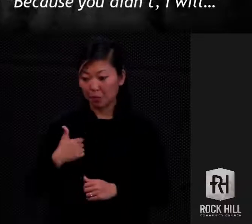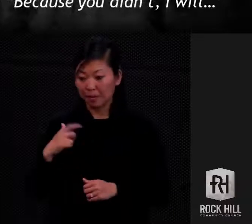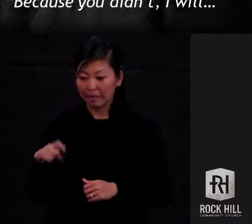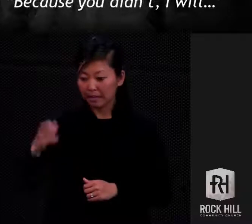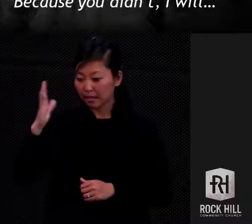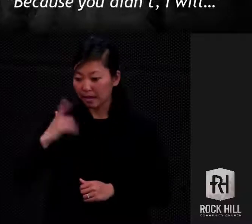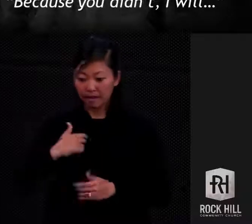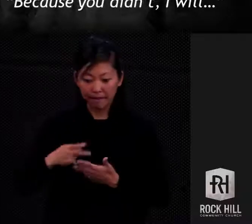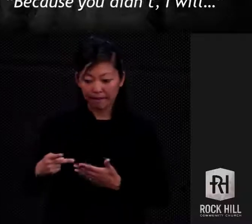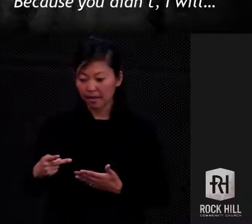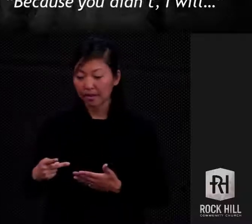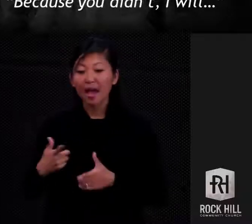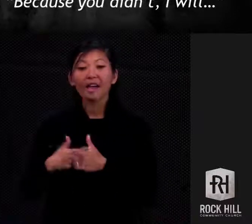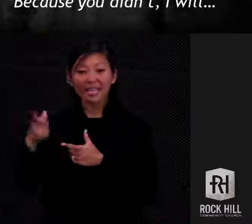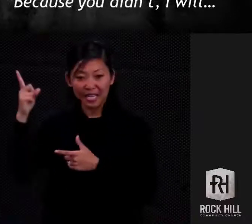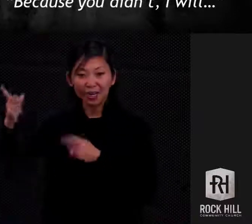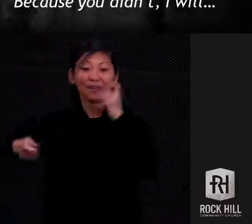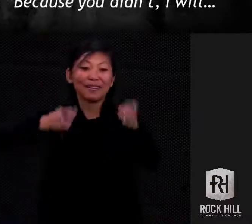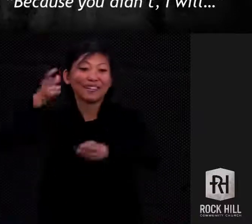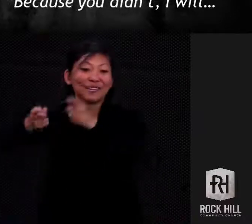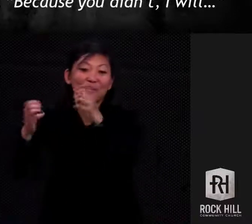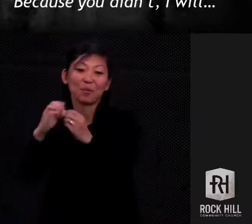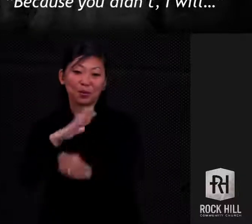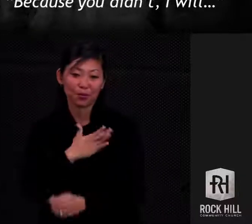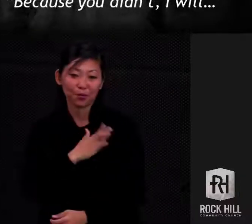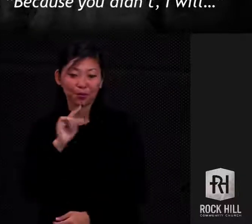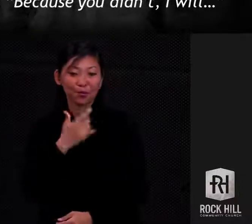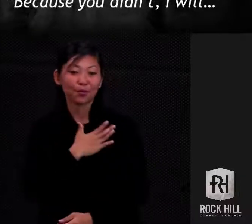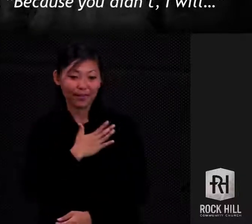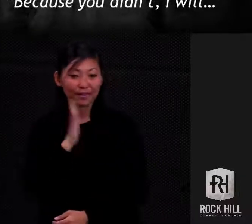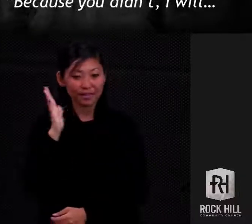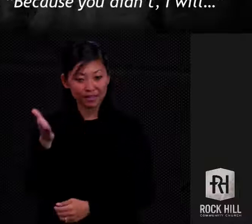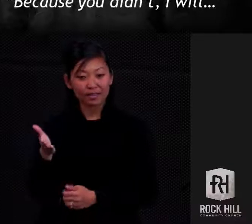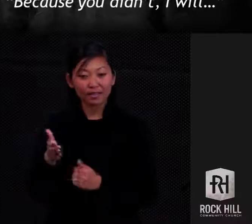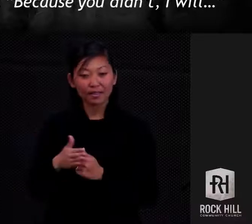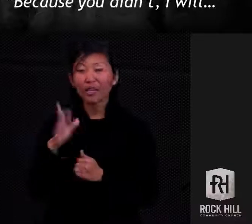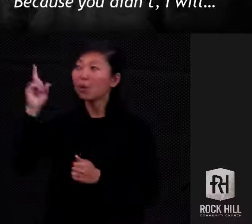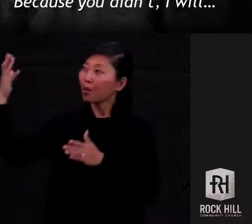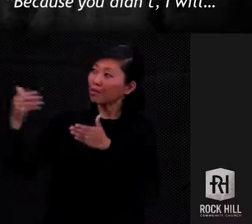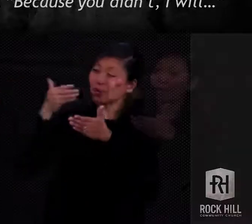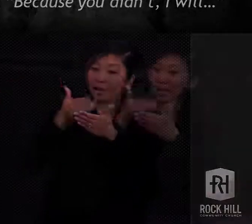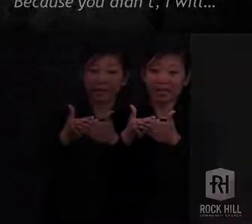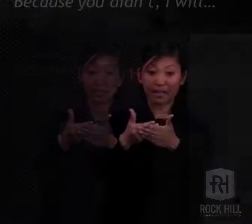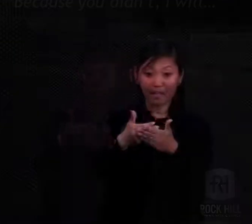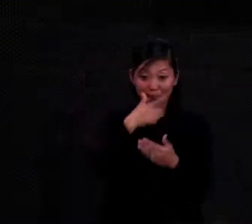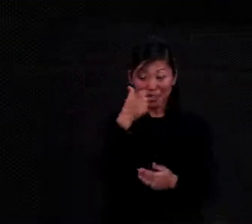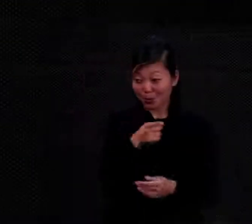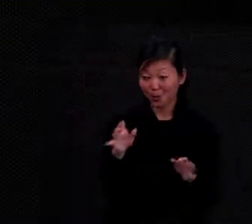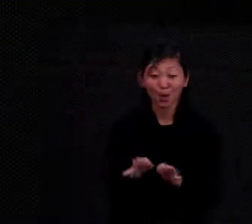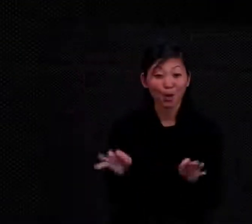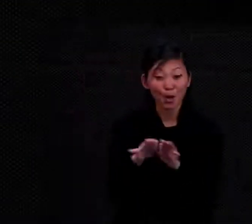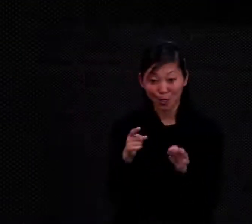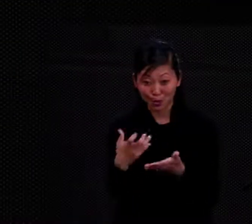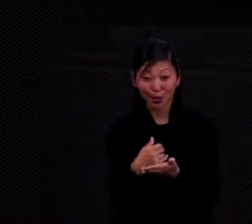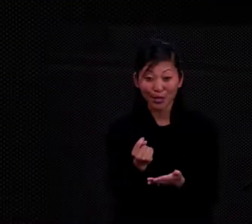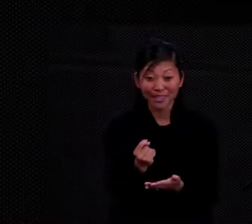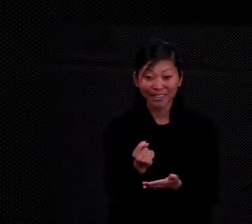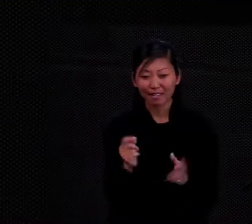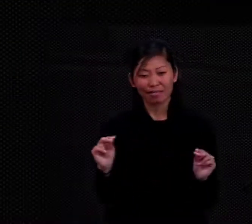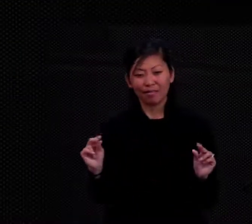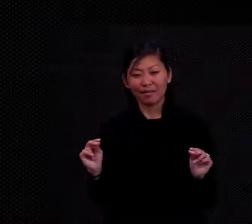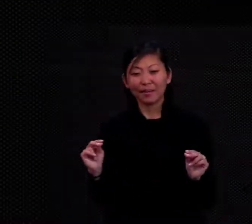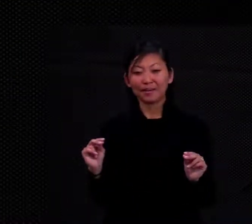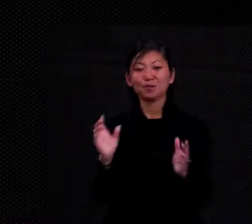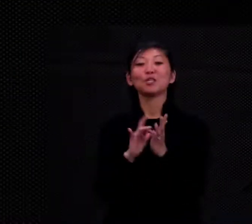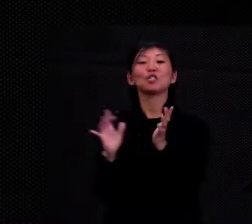and he will shower you with more grace. He will draw near to you, not because you are worthy or deserving, but